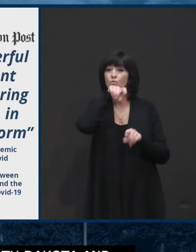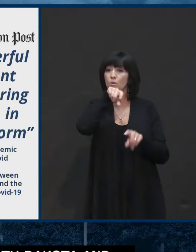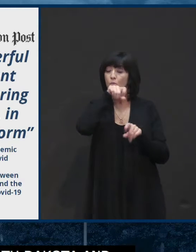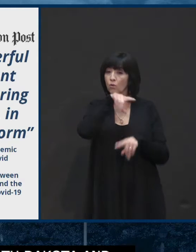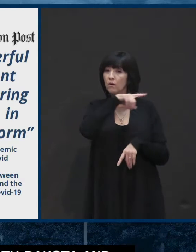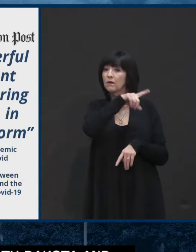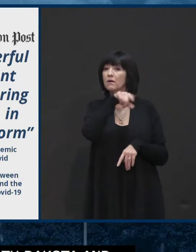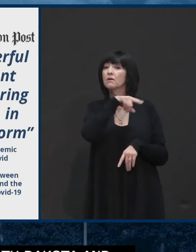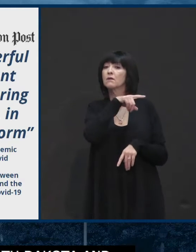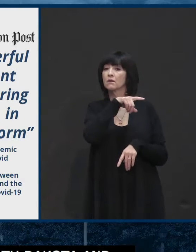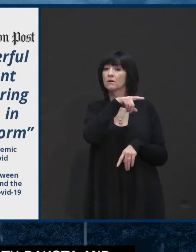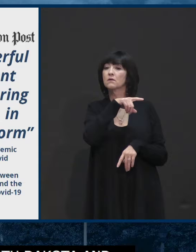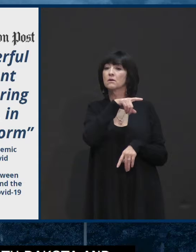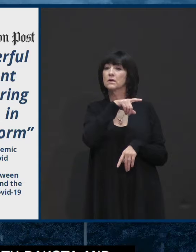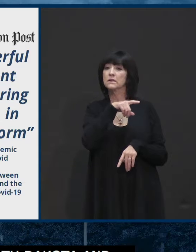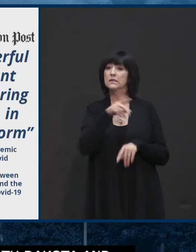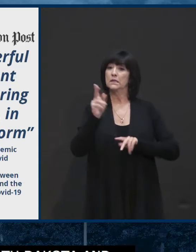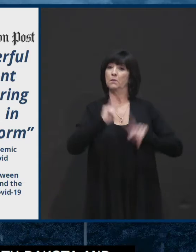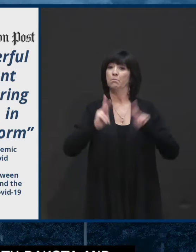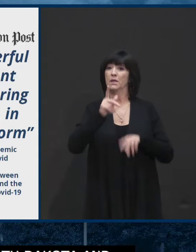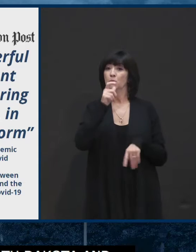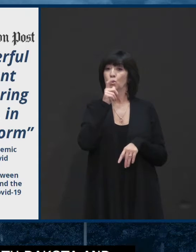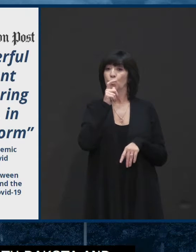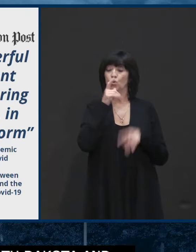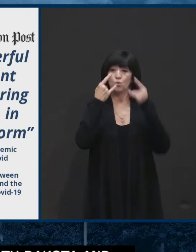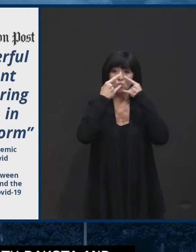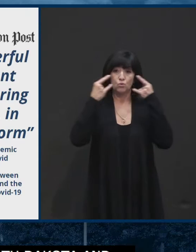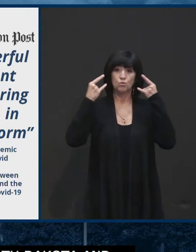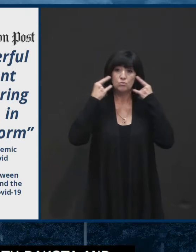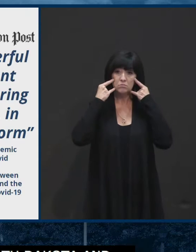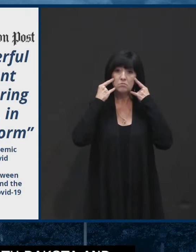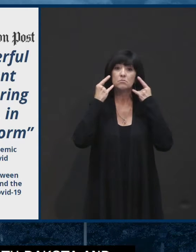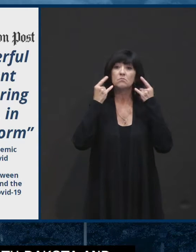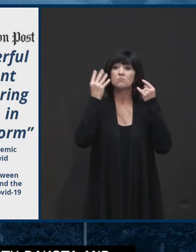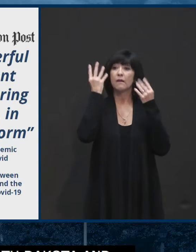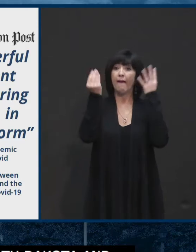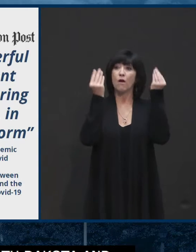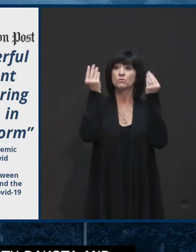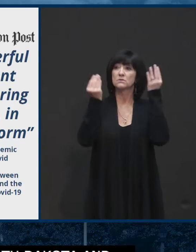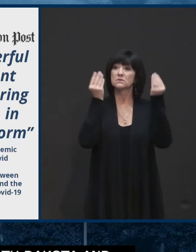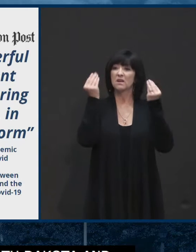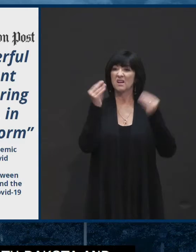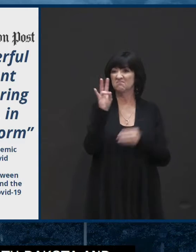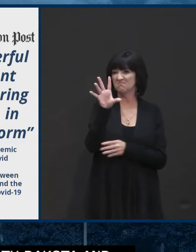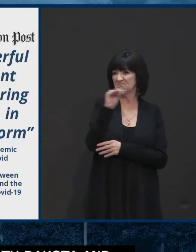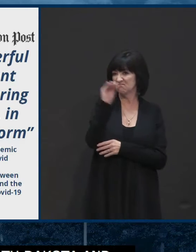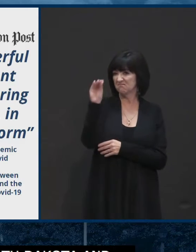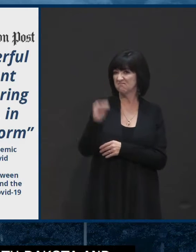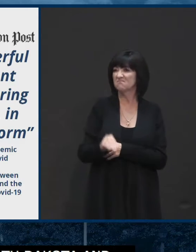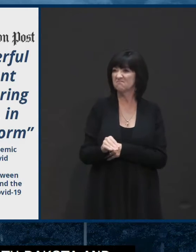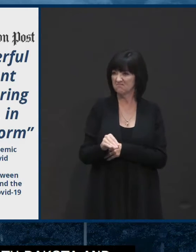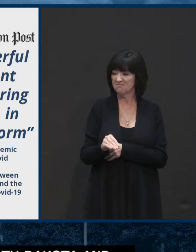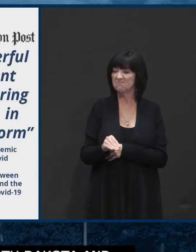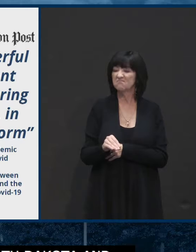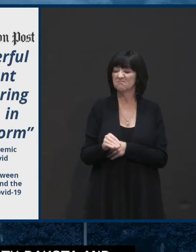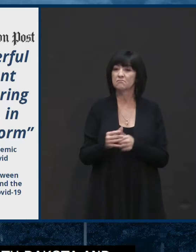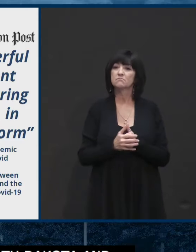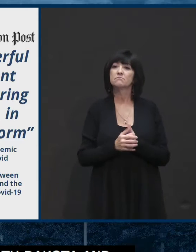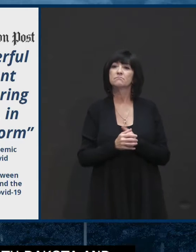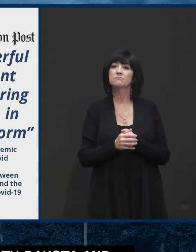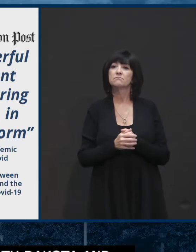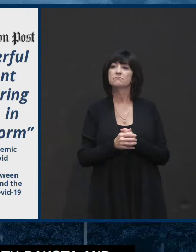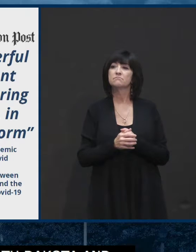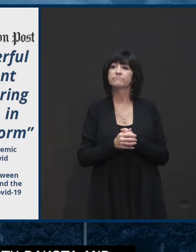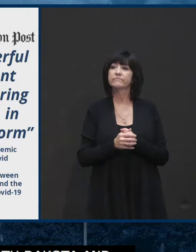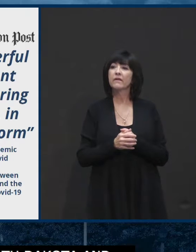is around 70%, North Dakota a little above 70%, South Dakota looks like about 65%, and they're